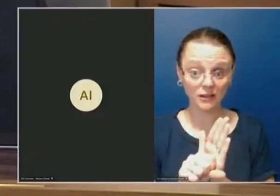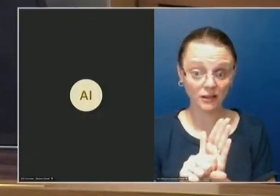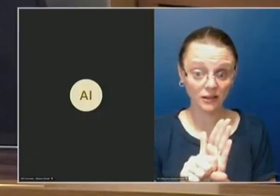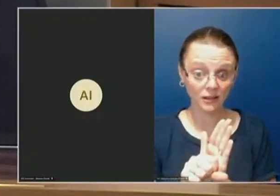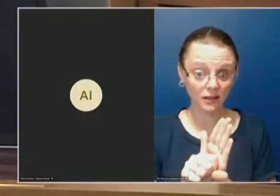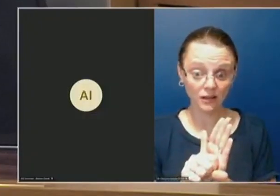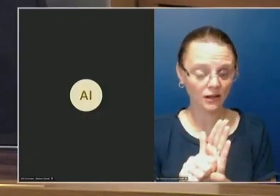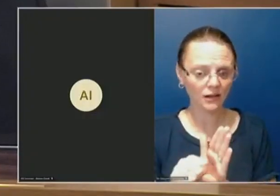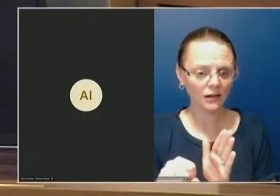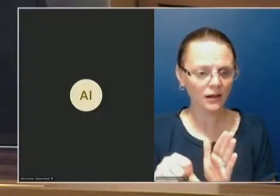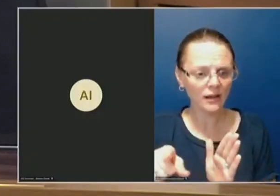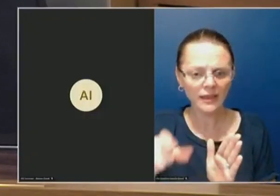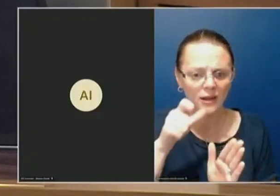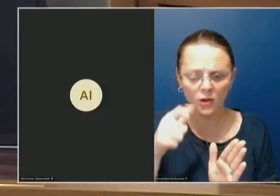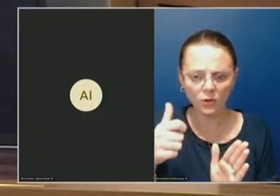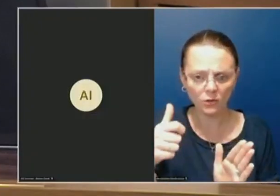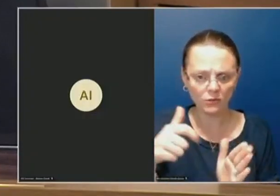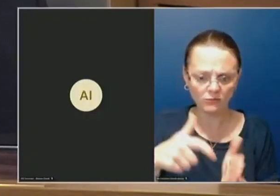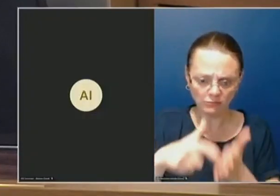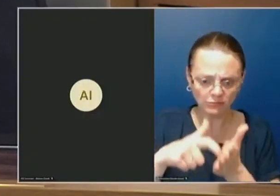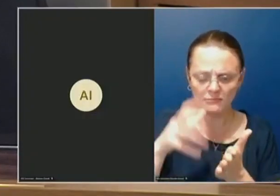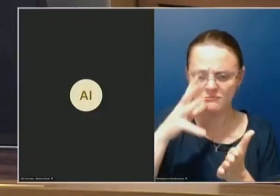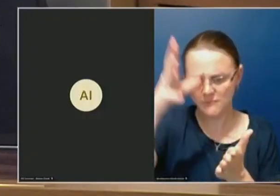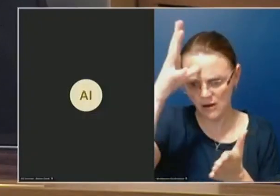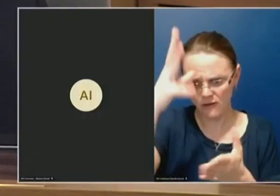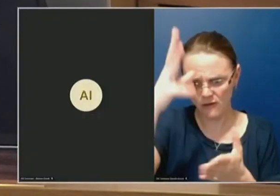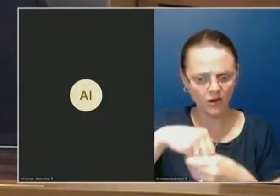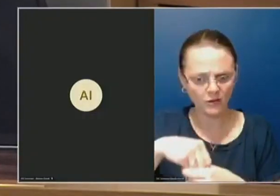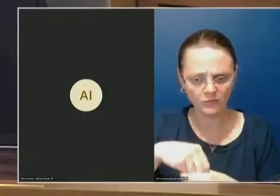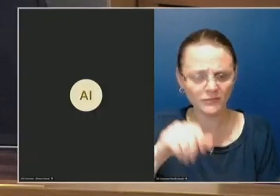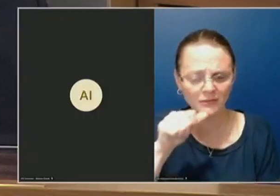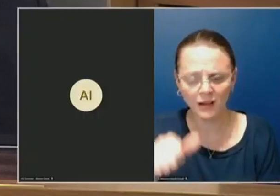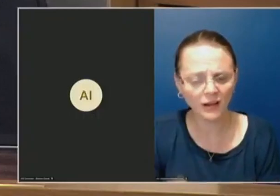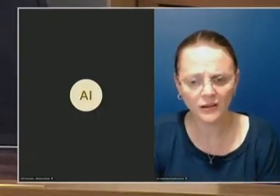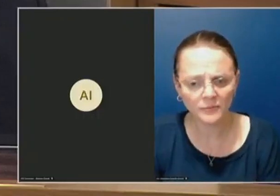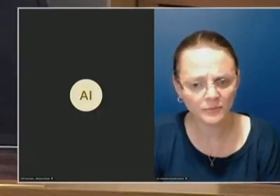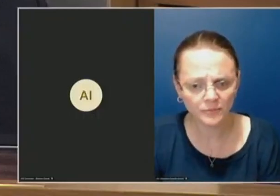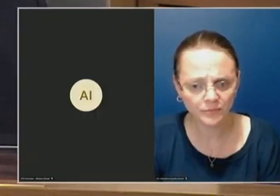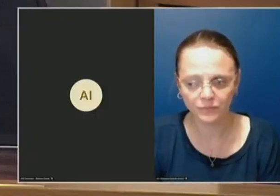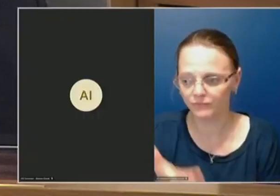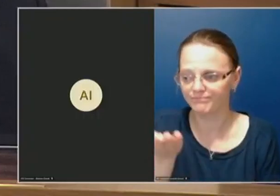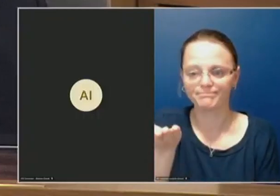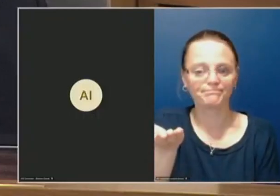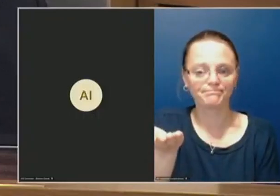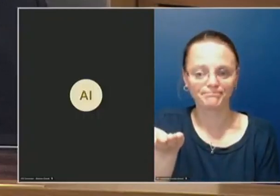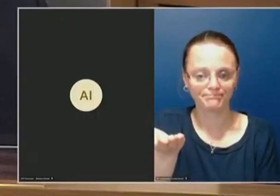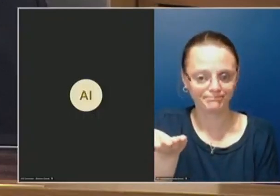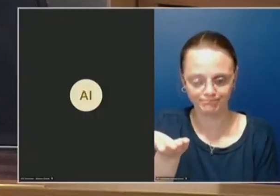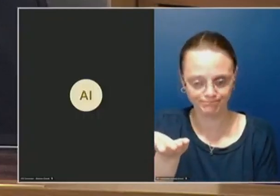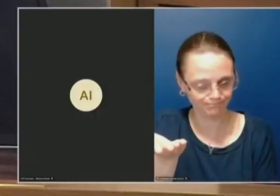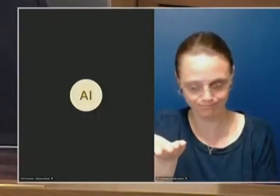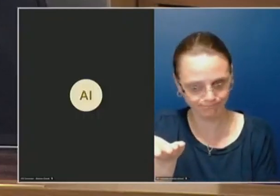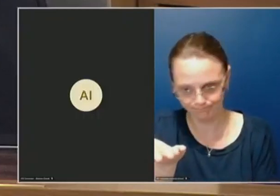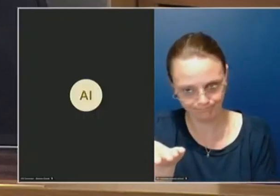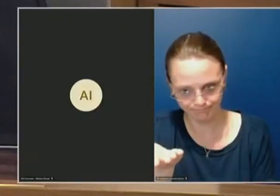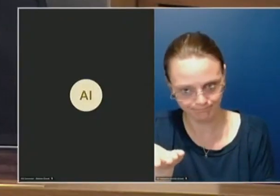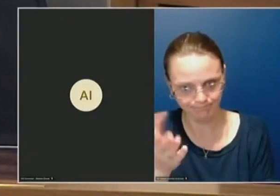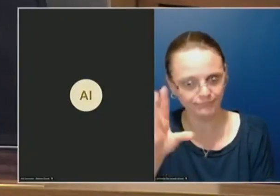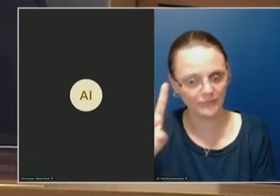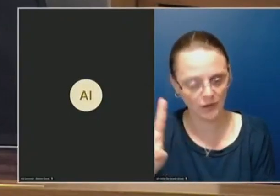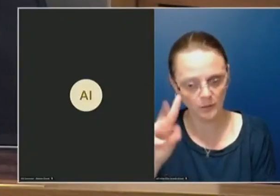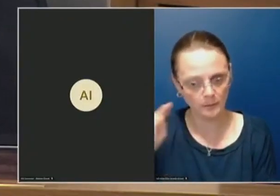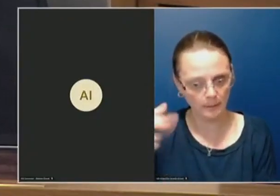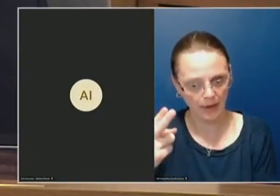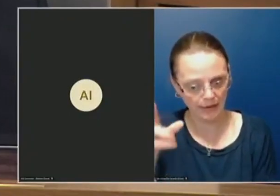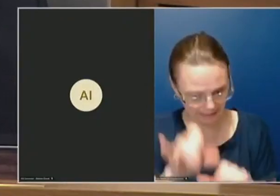they don't have parental involvement. They're not required to. Right there, we're violating the WPATH standards